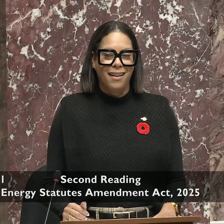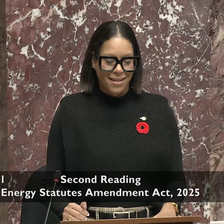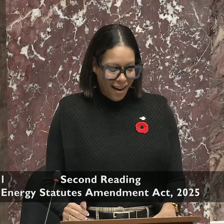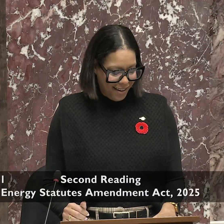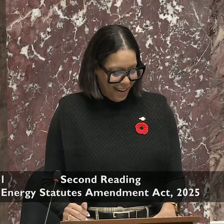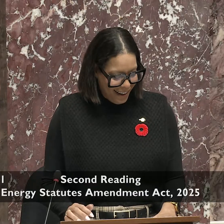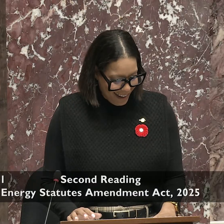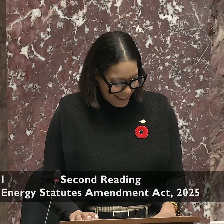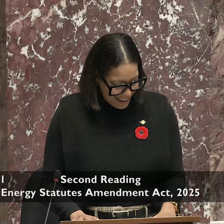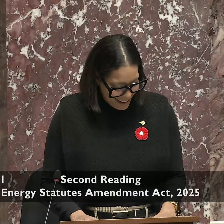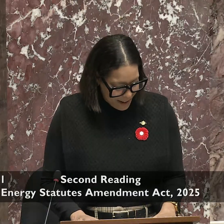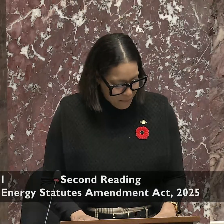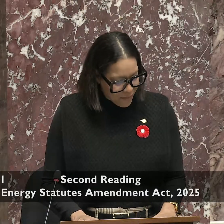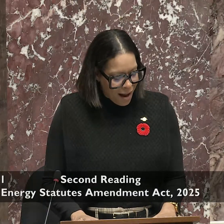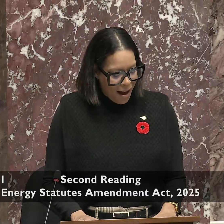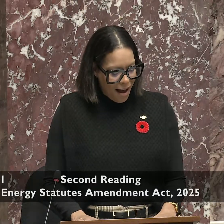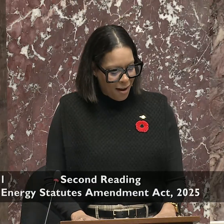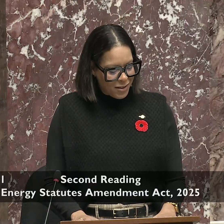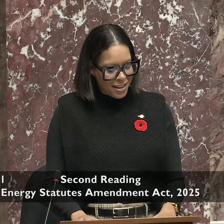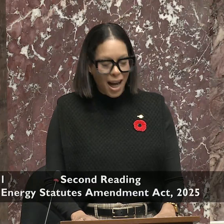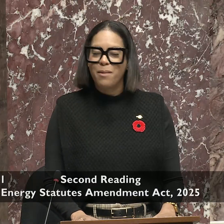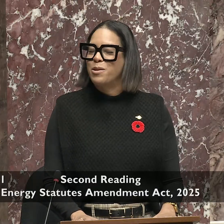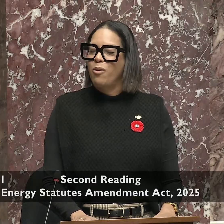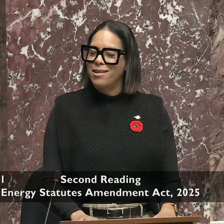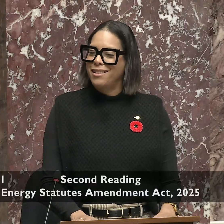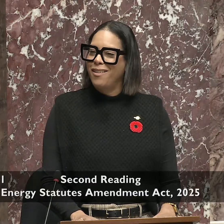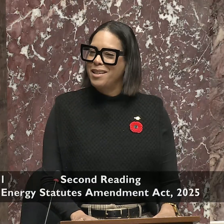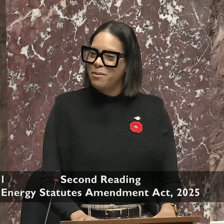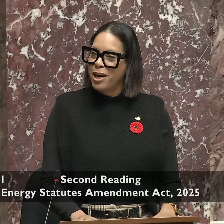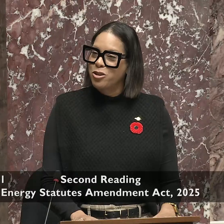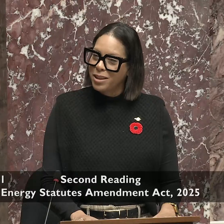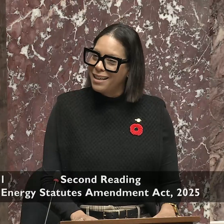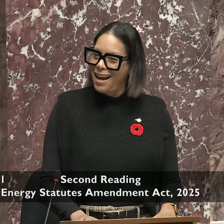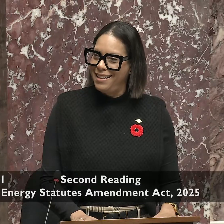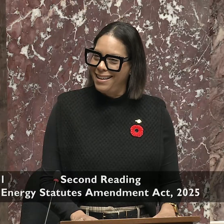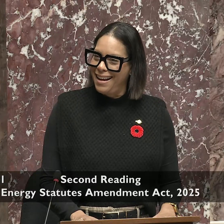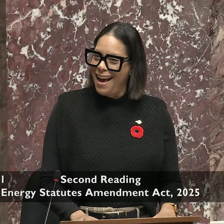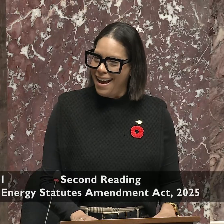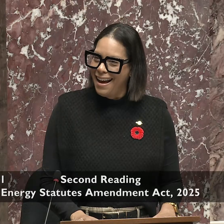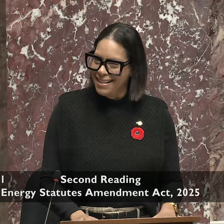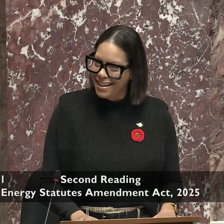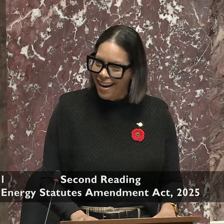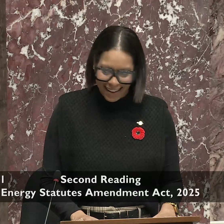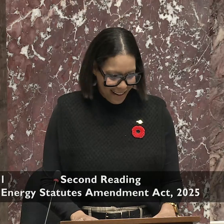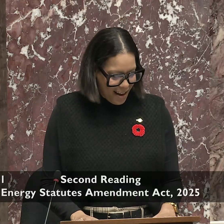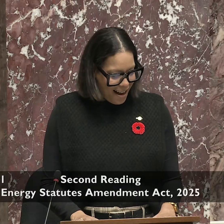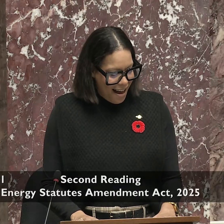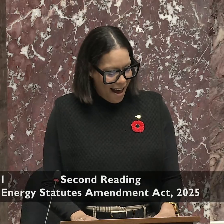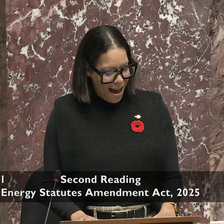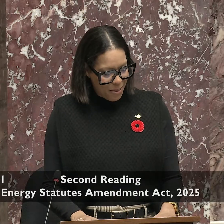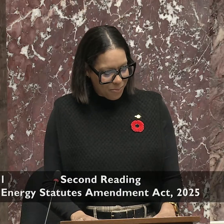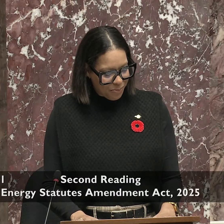my tongue. I oftentimes want to go into my Trinidadian tongue.